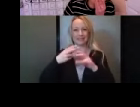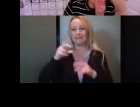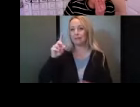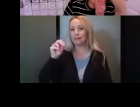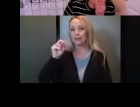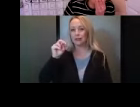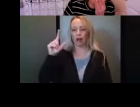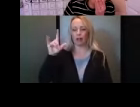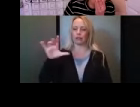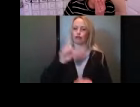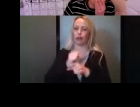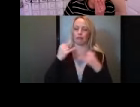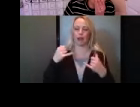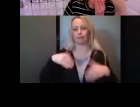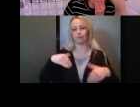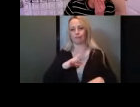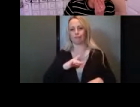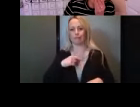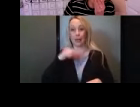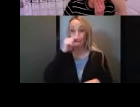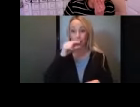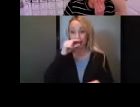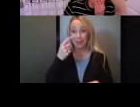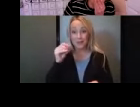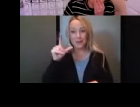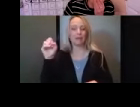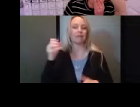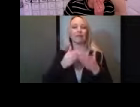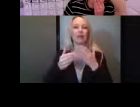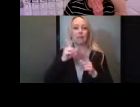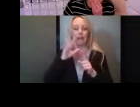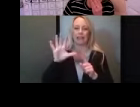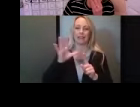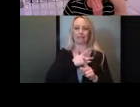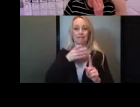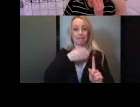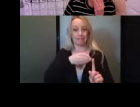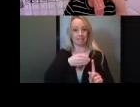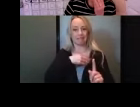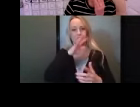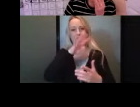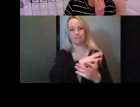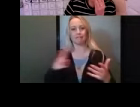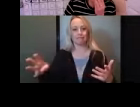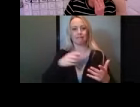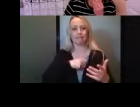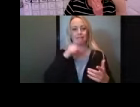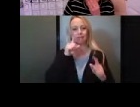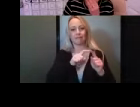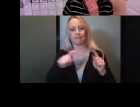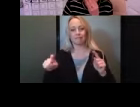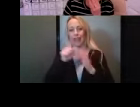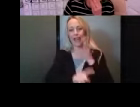Google. So this is showing data for one child. Along the x-axis is the number of hours of